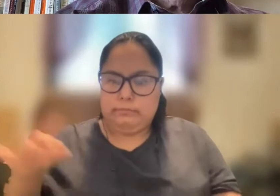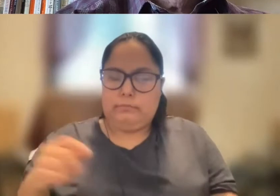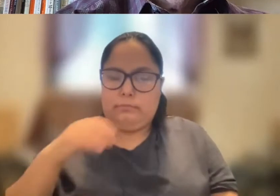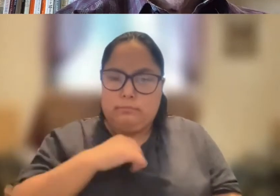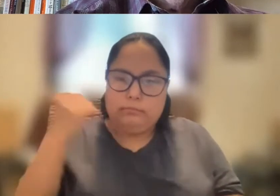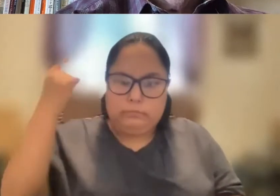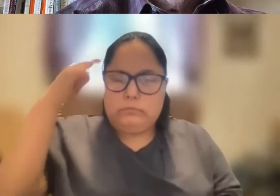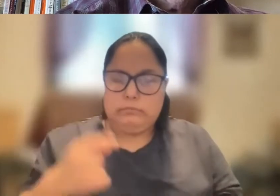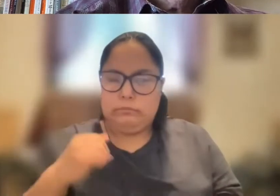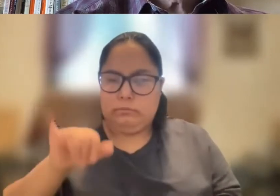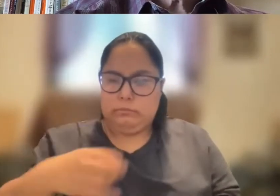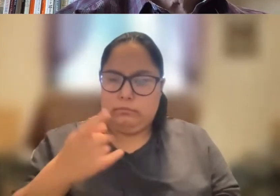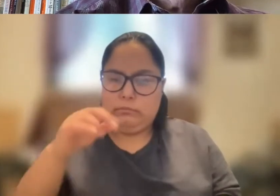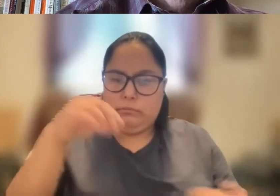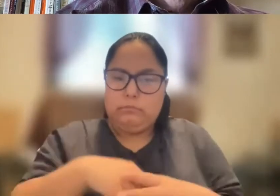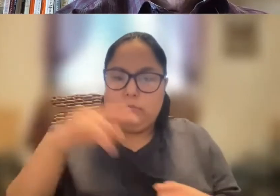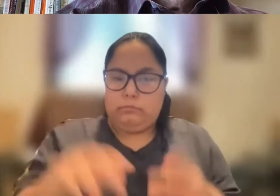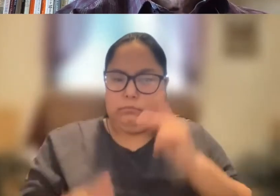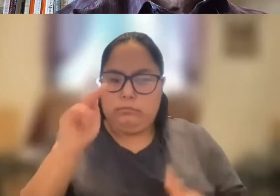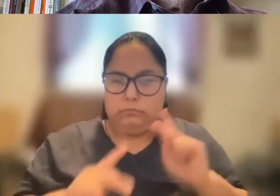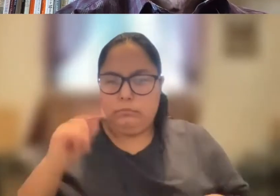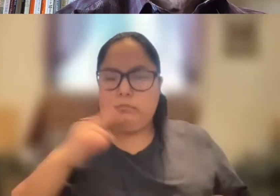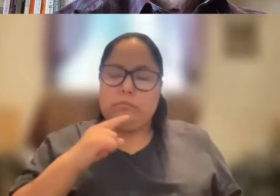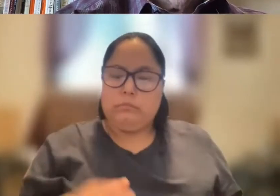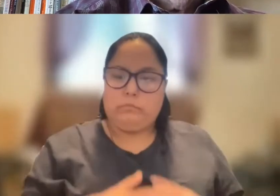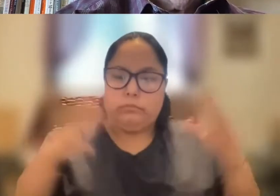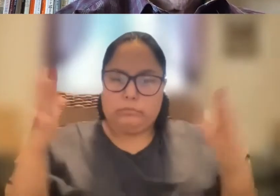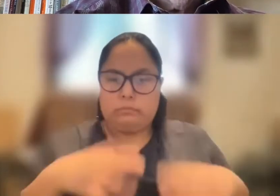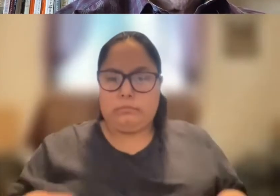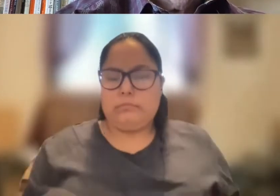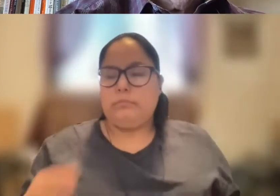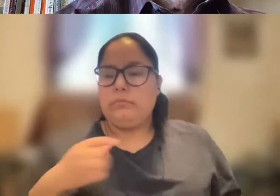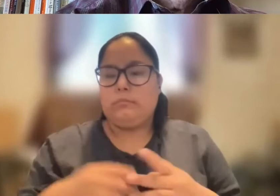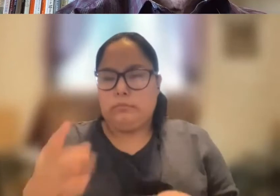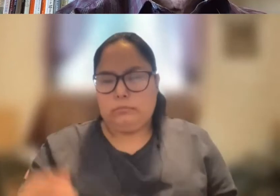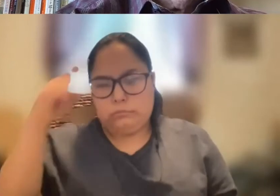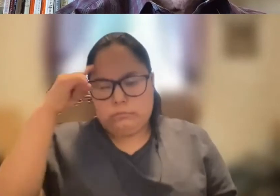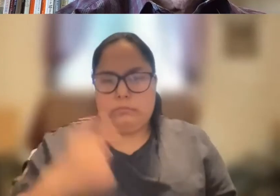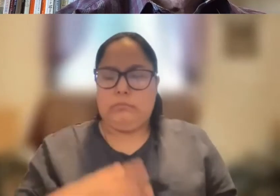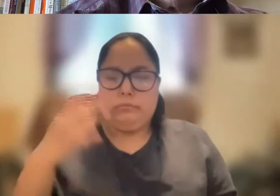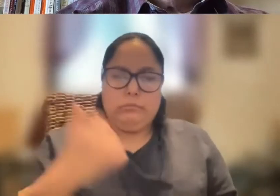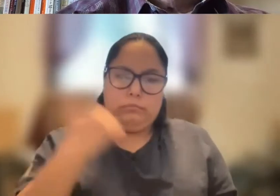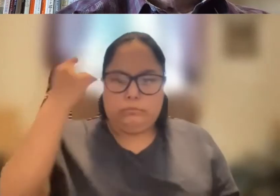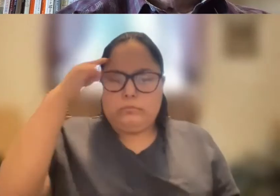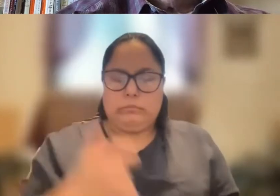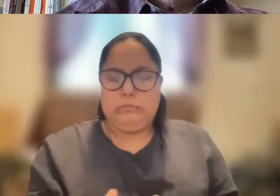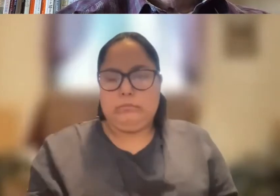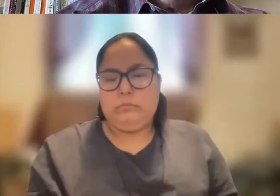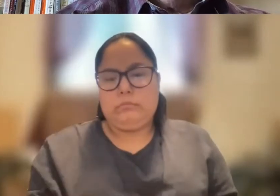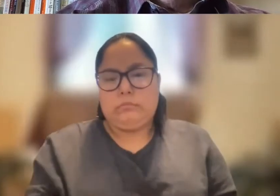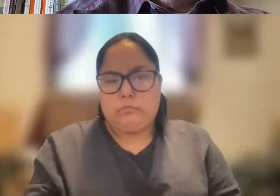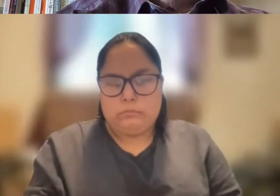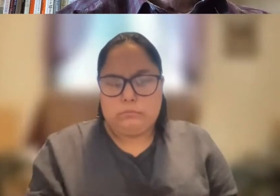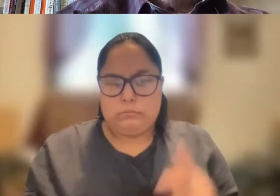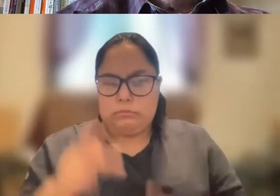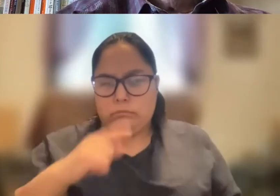archaic investigating our own people. And the majority of people that are in this National Investigative Service